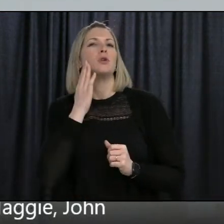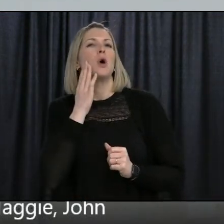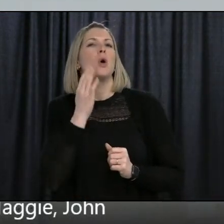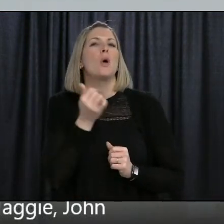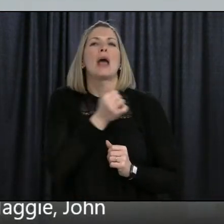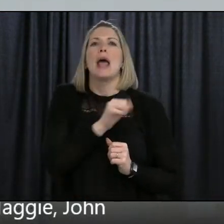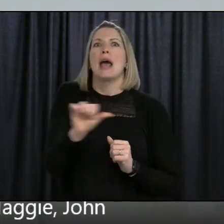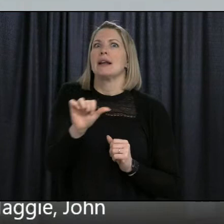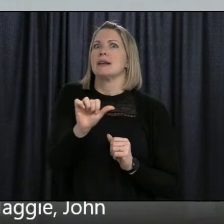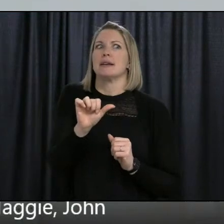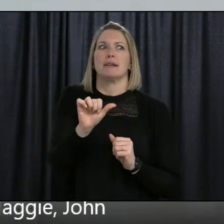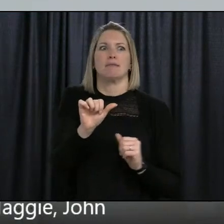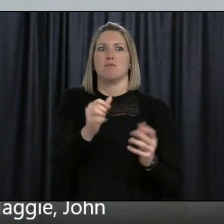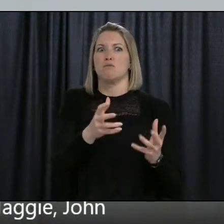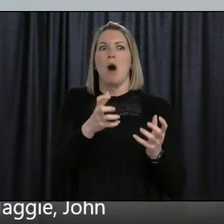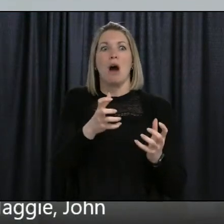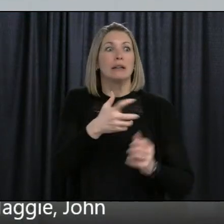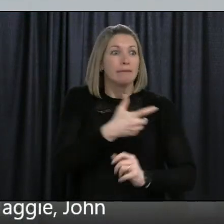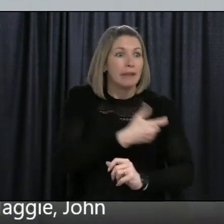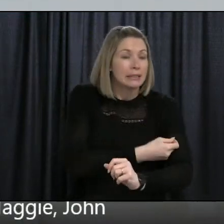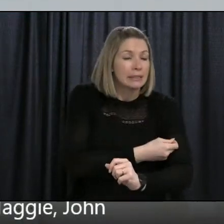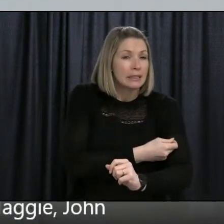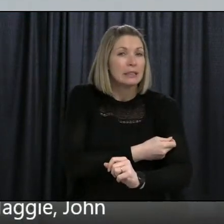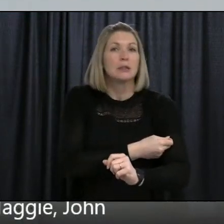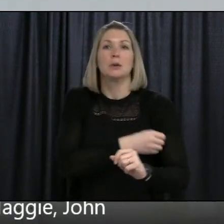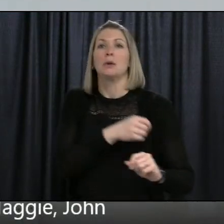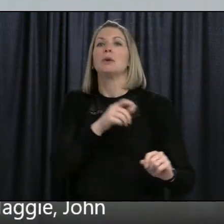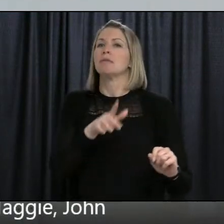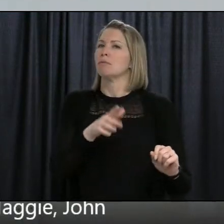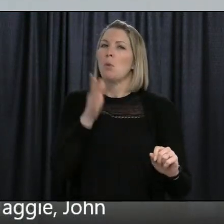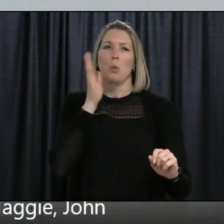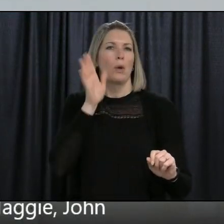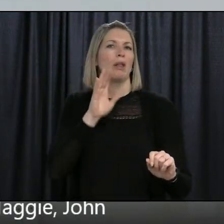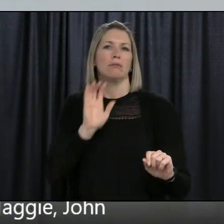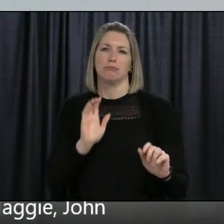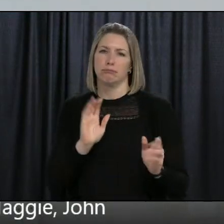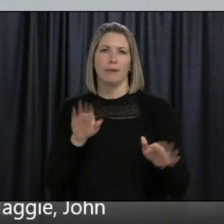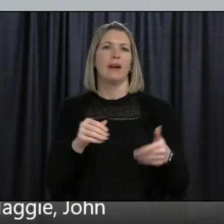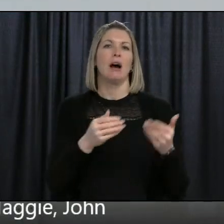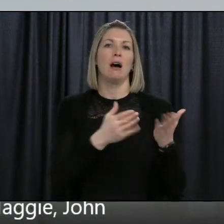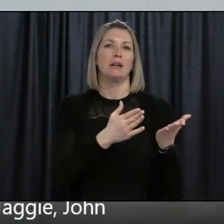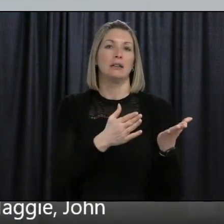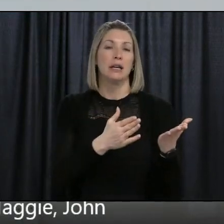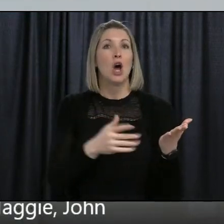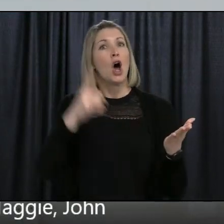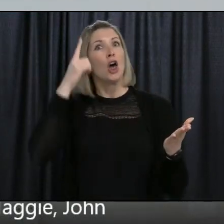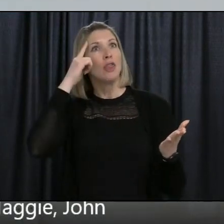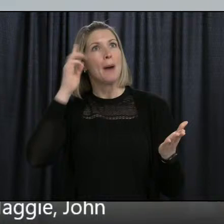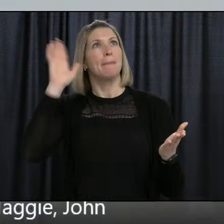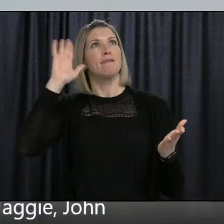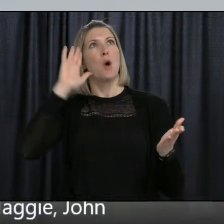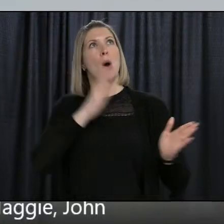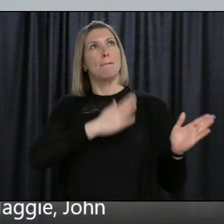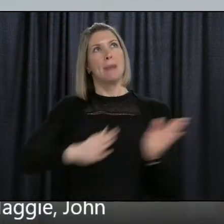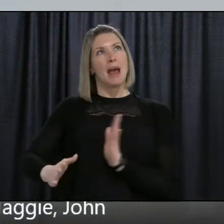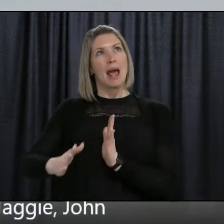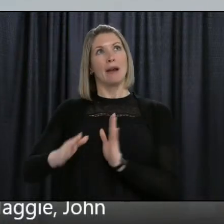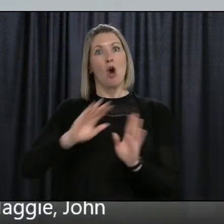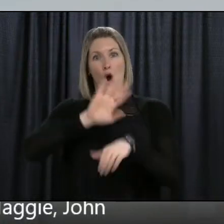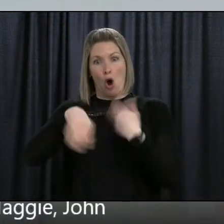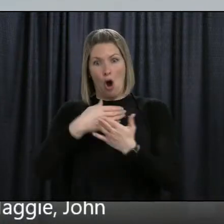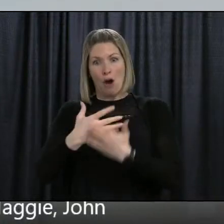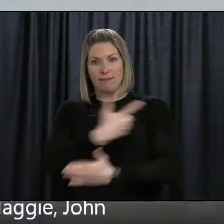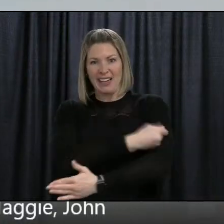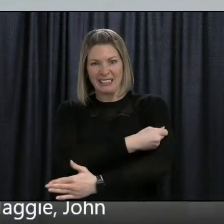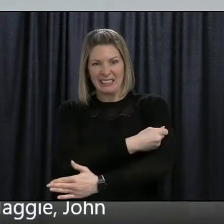want access to a vaccine would have been able to have it by the summer of this year instead of the fall, as we had thought. And